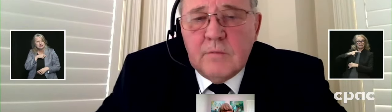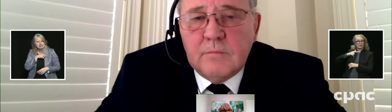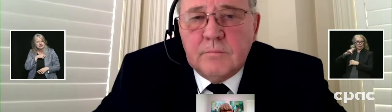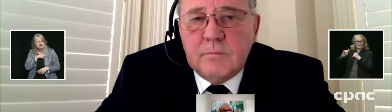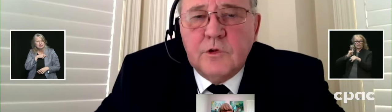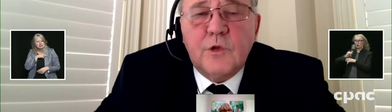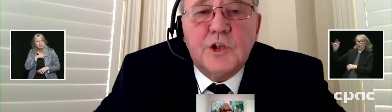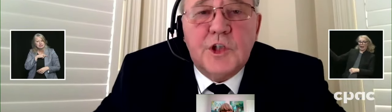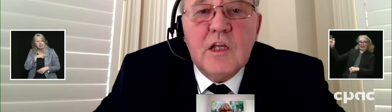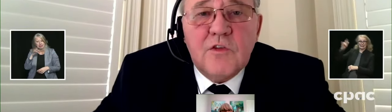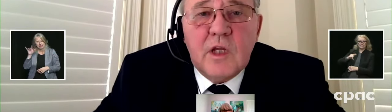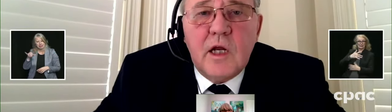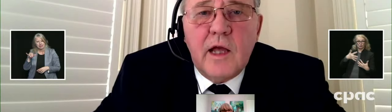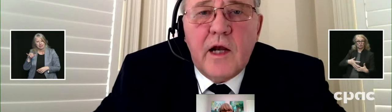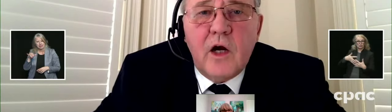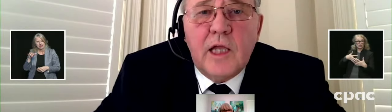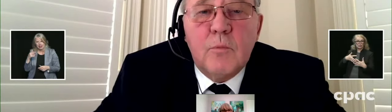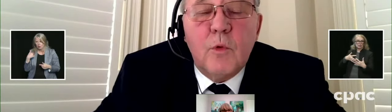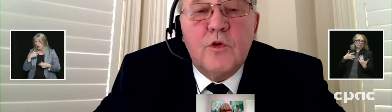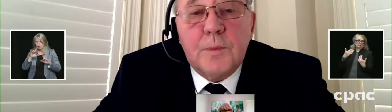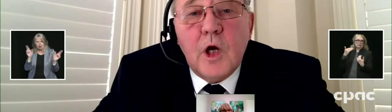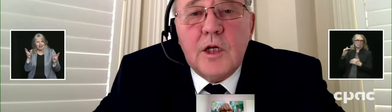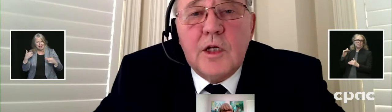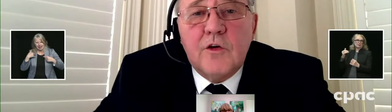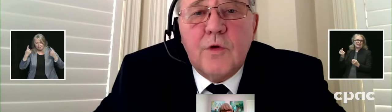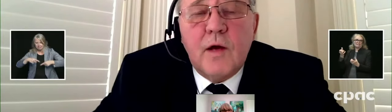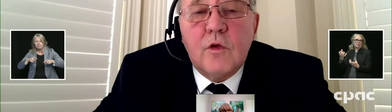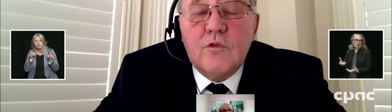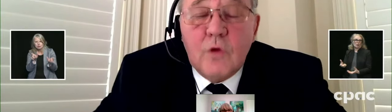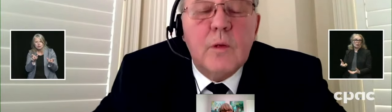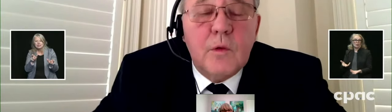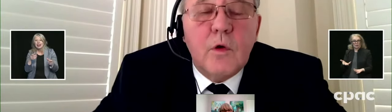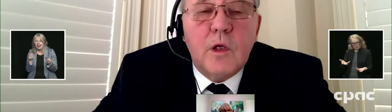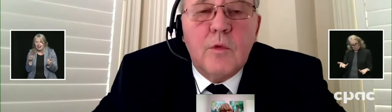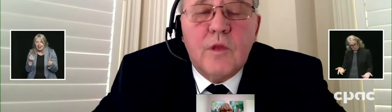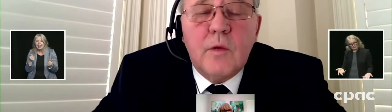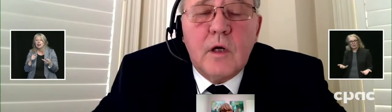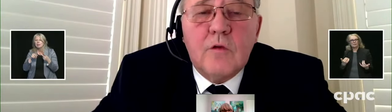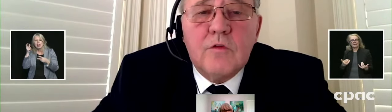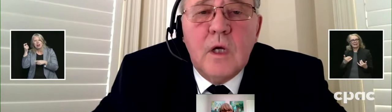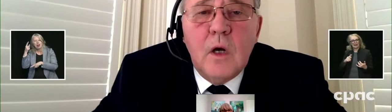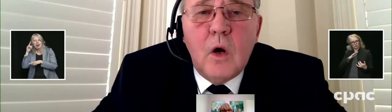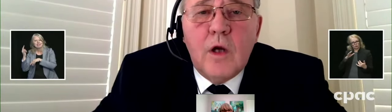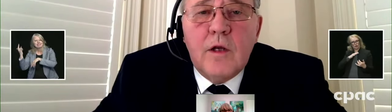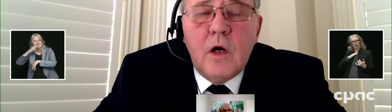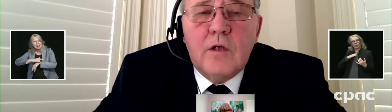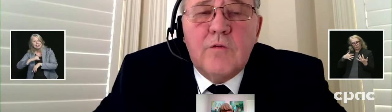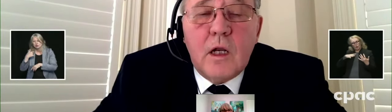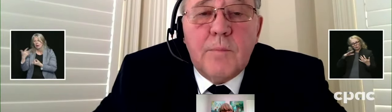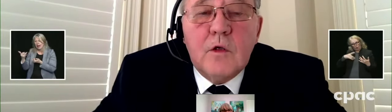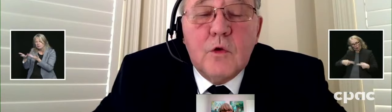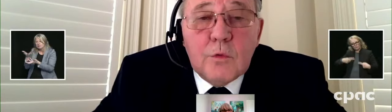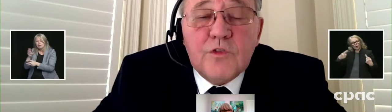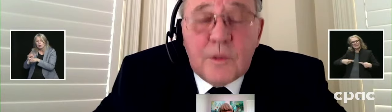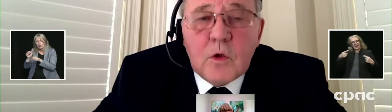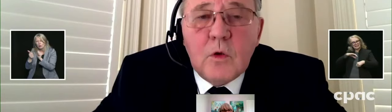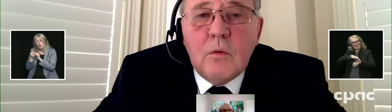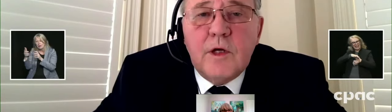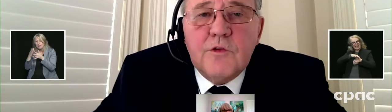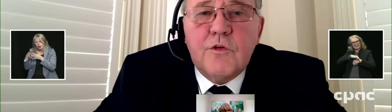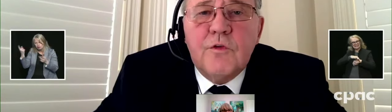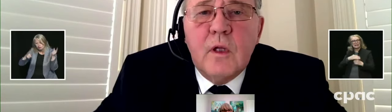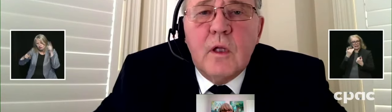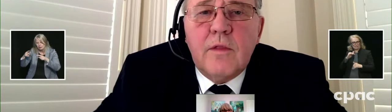that restriction is at our land borders, but not in air travel. And so we'll be working with the Americans on developing new